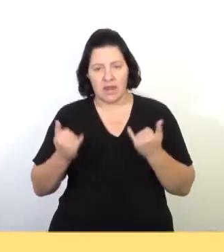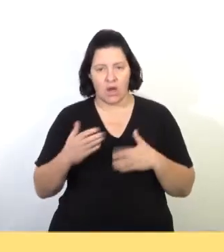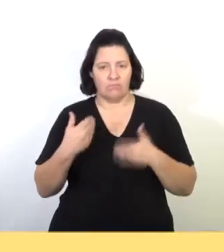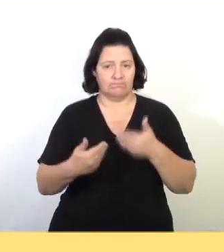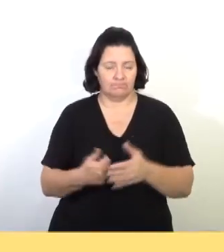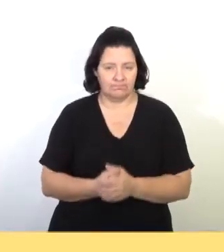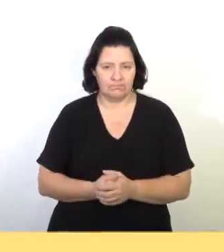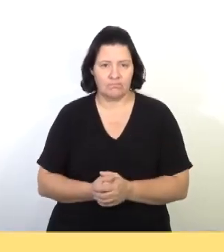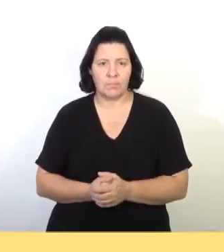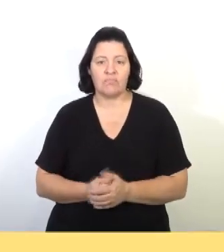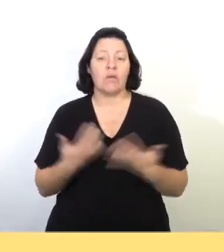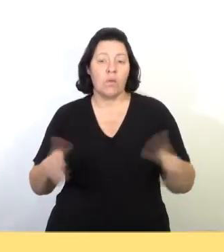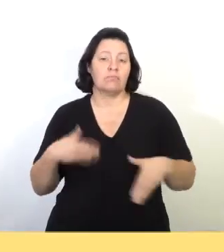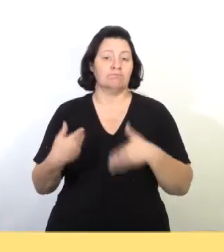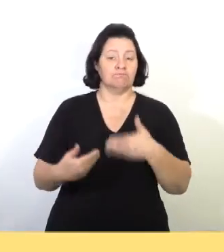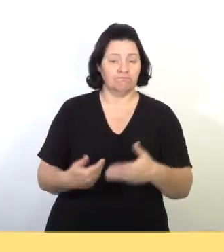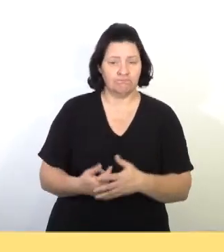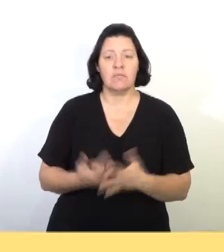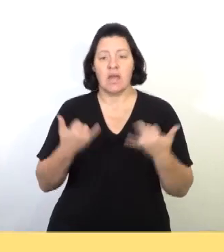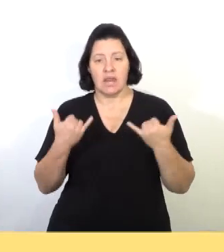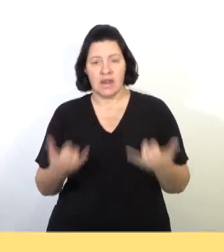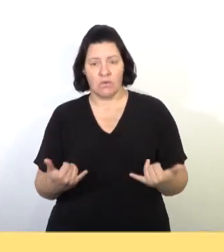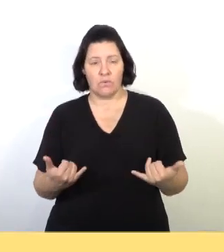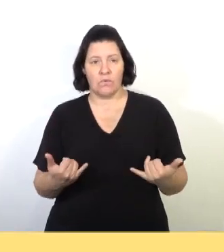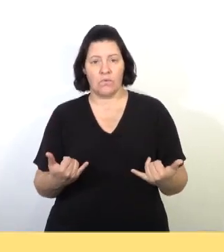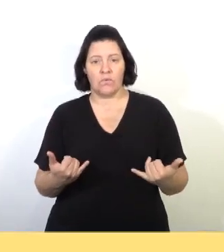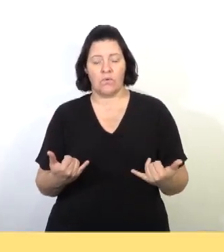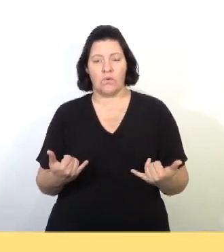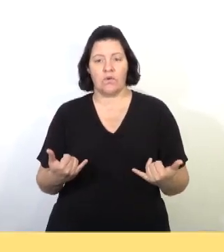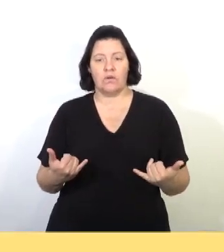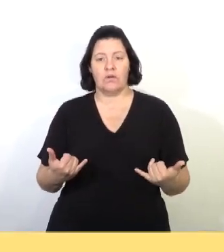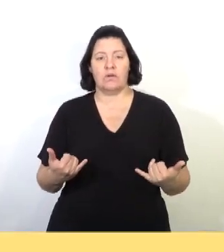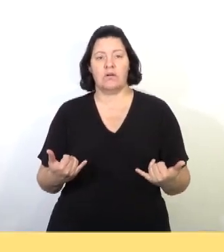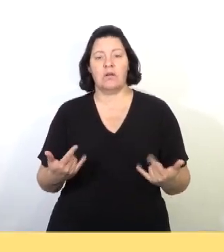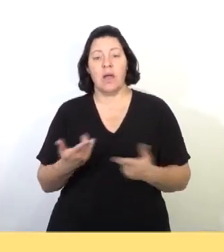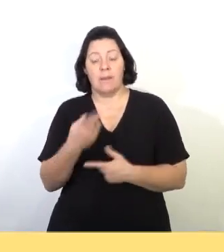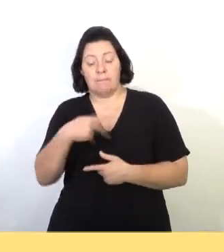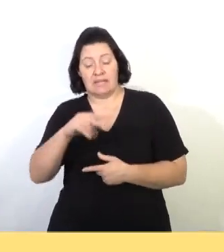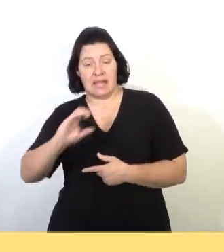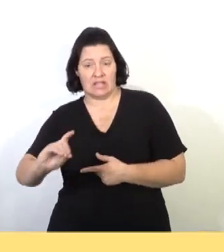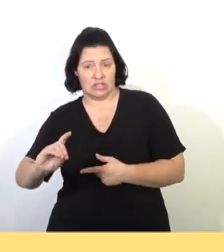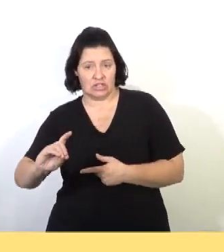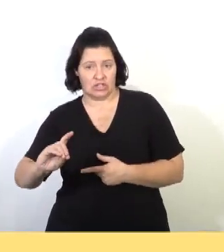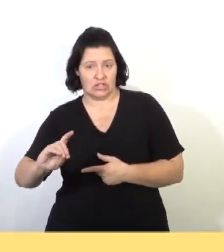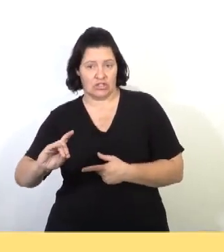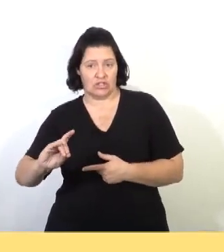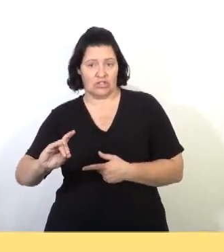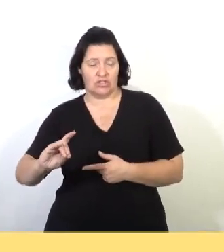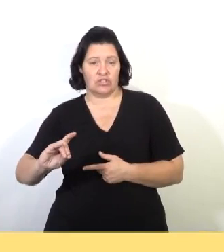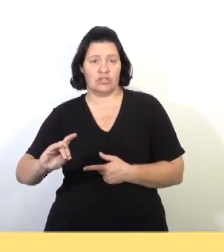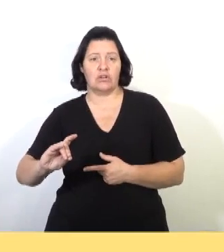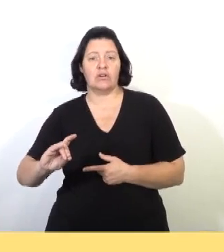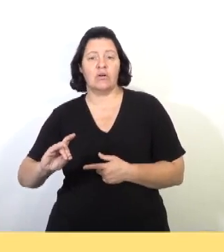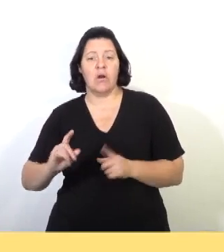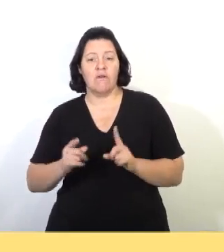move on. As we move on, we now come to how the petty cash is